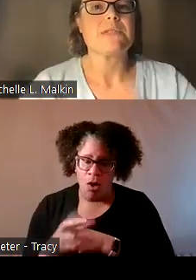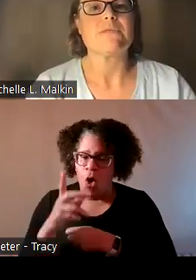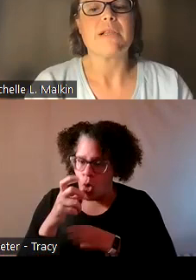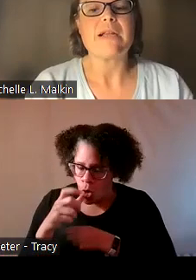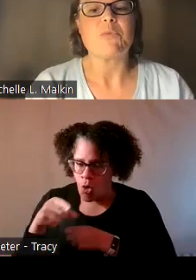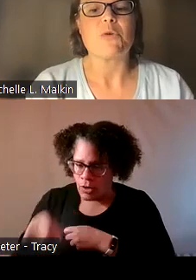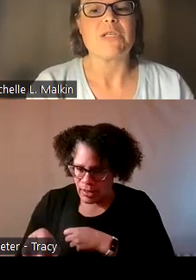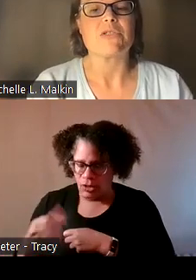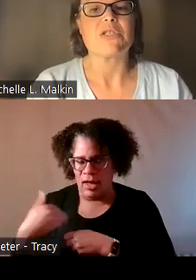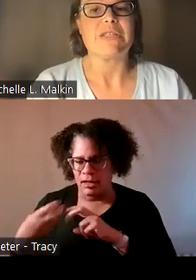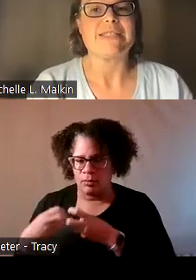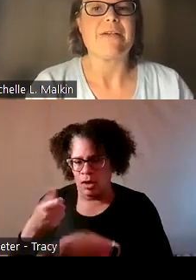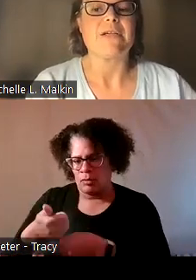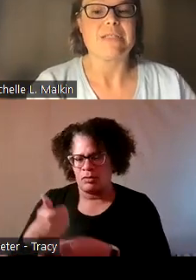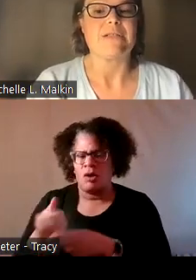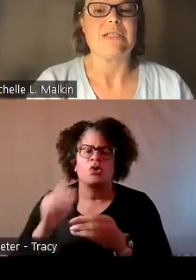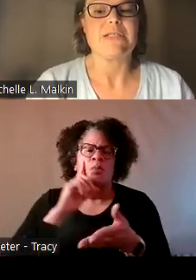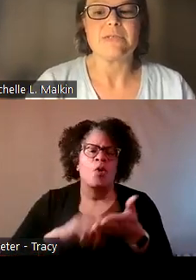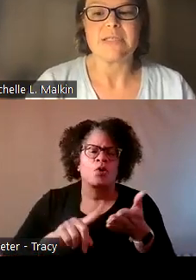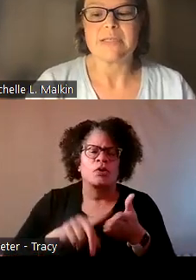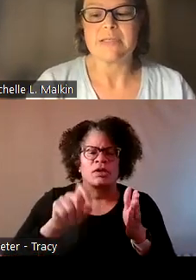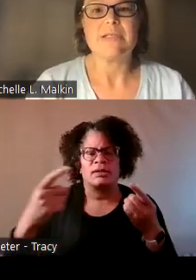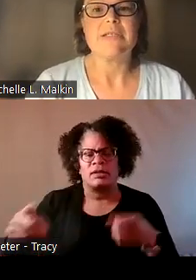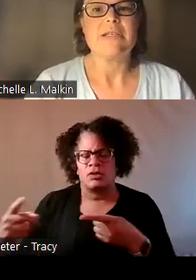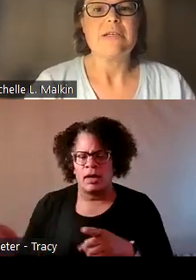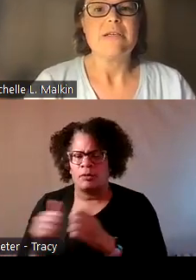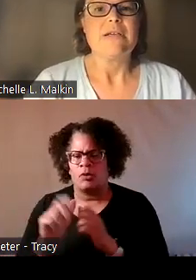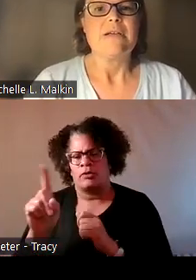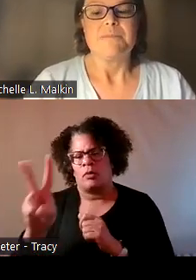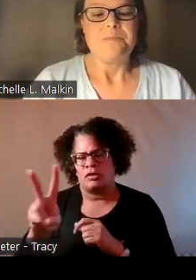problem. So a lot of more research in this area still needs to exist.